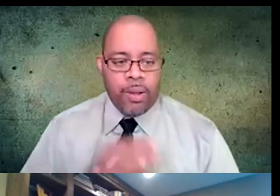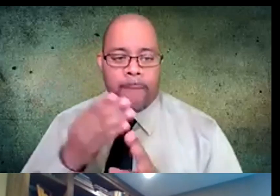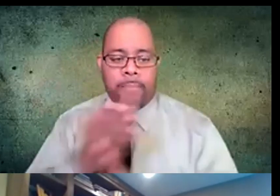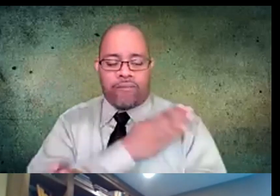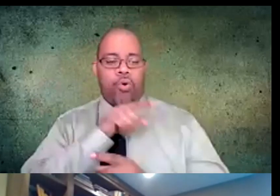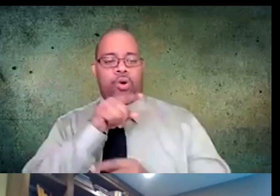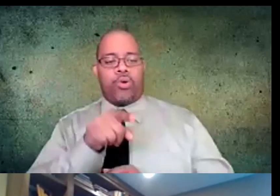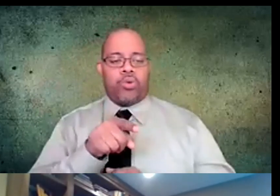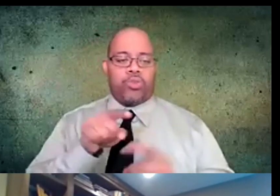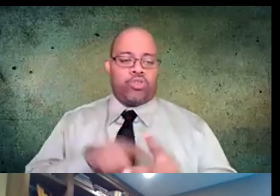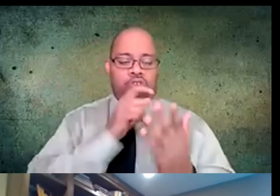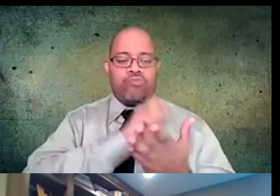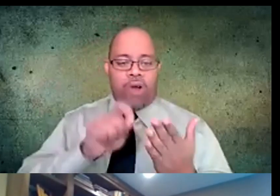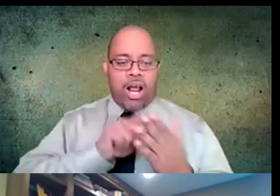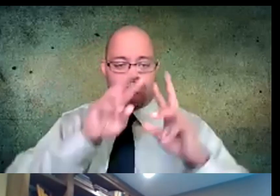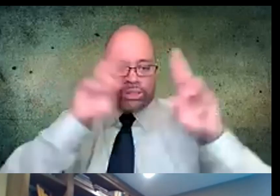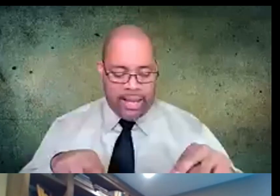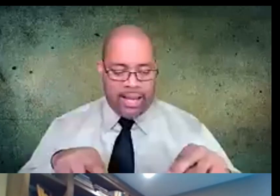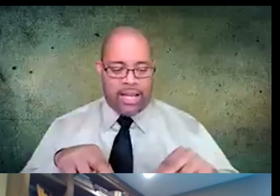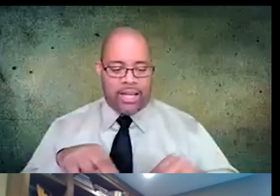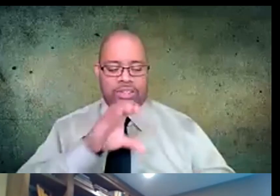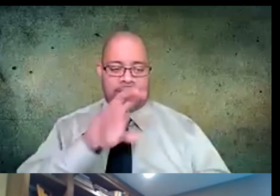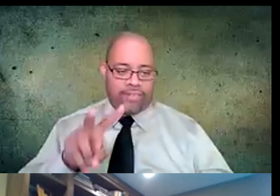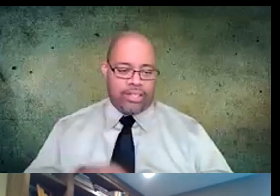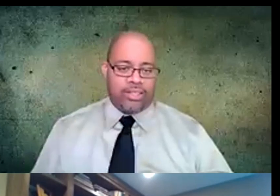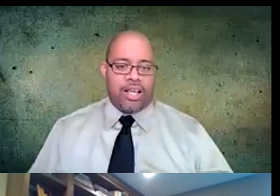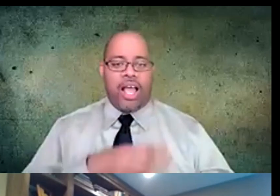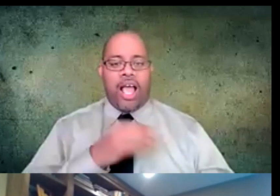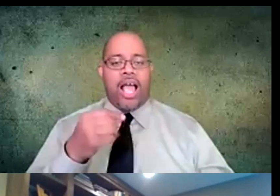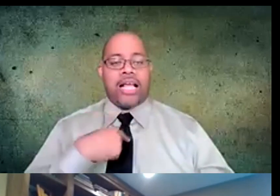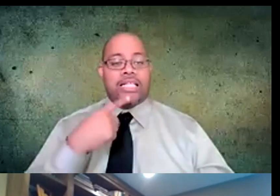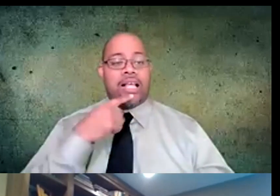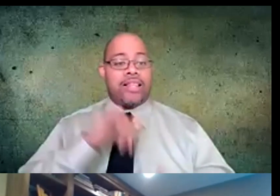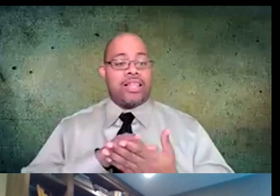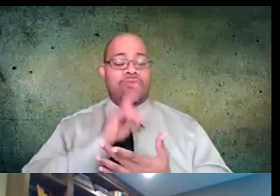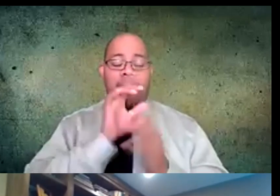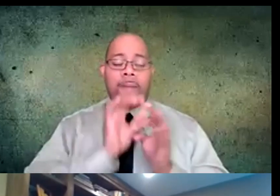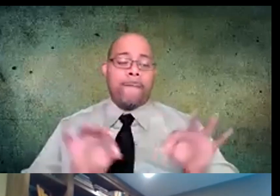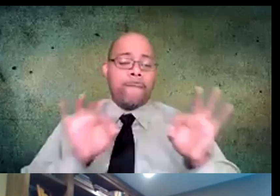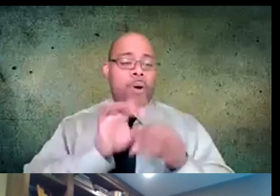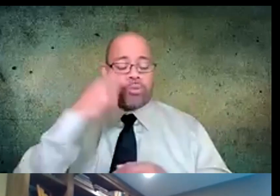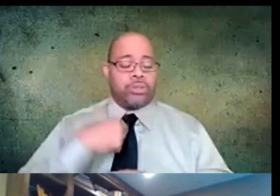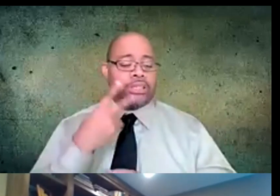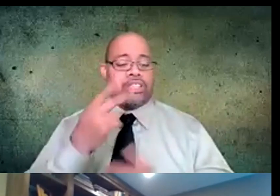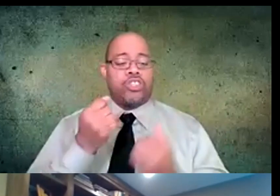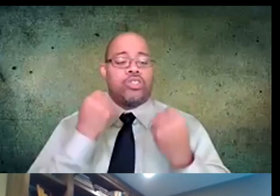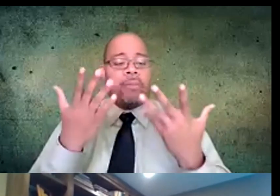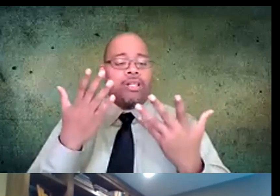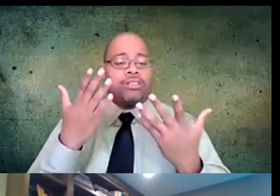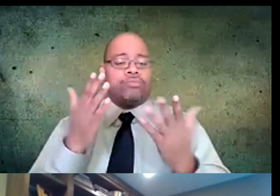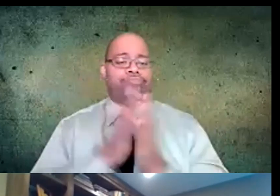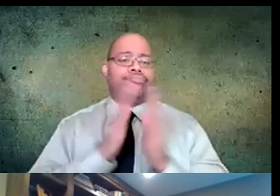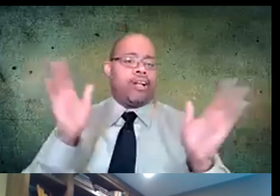even start writing a resume or your CV. And I say that is very important because we see so many generic